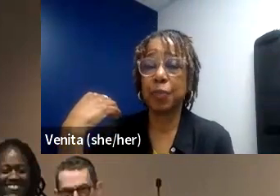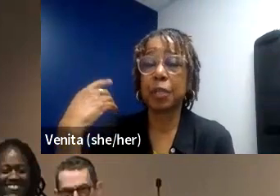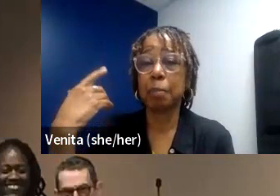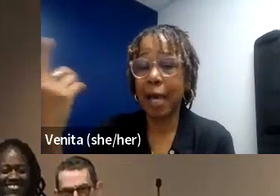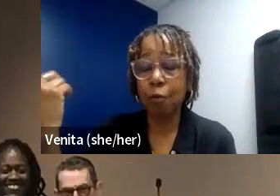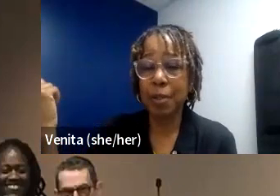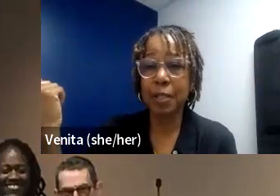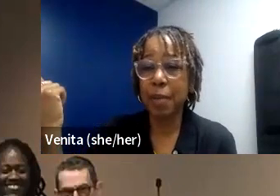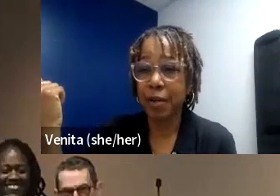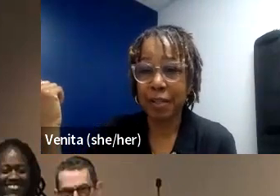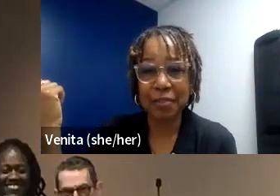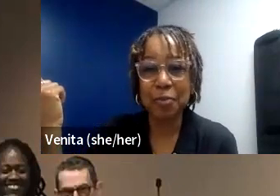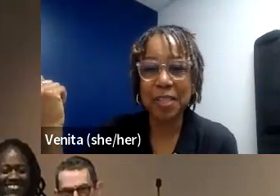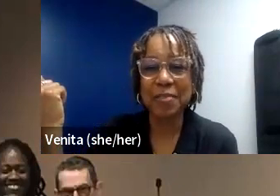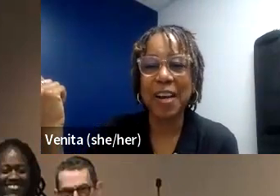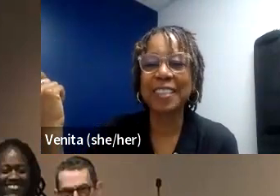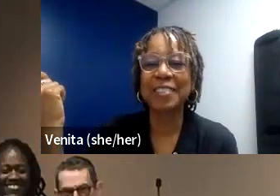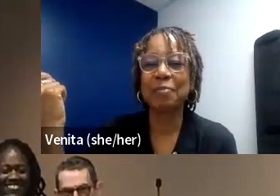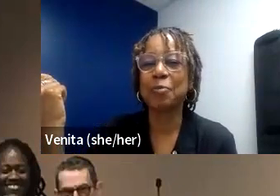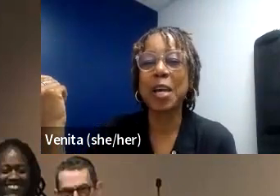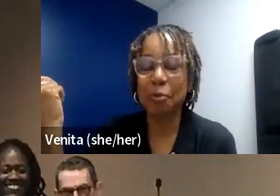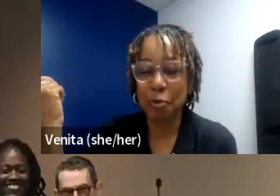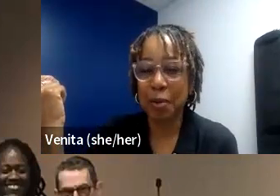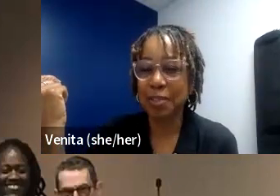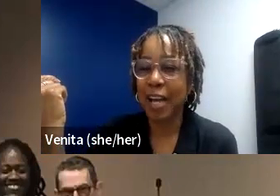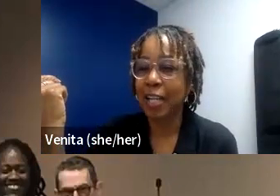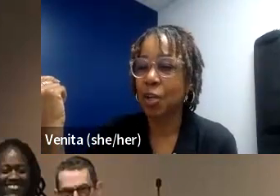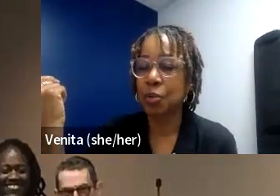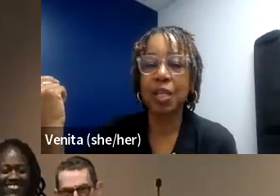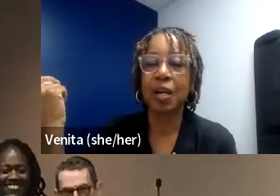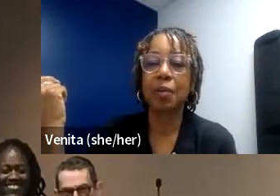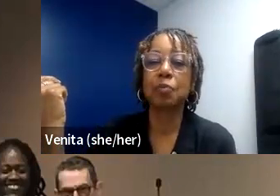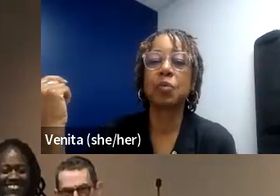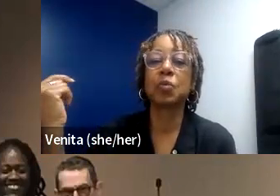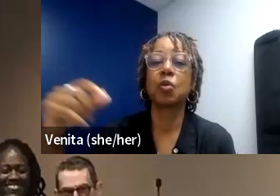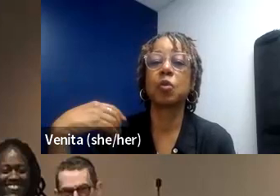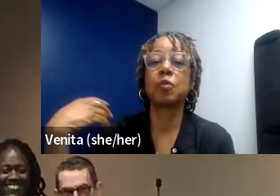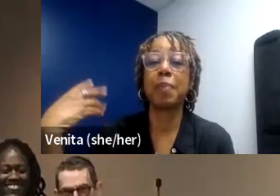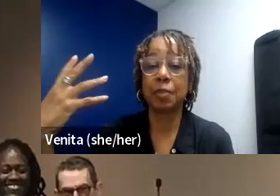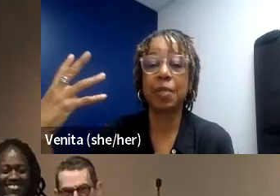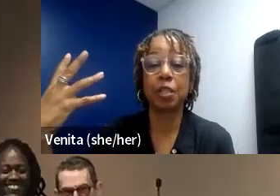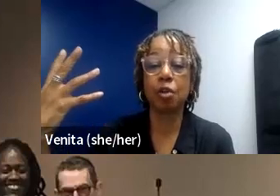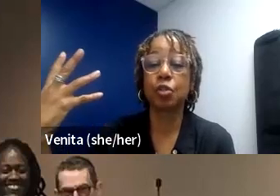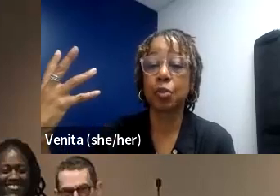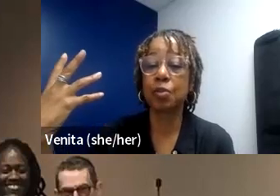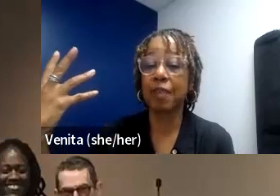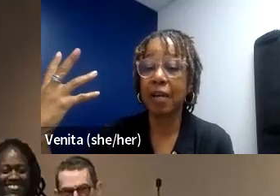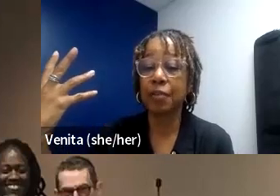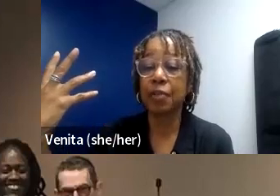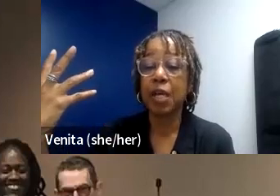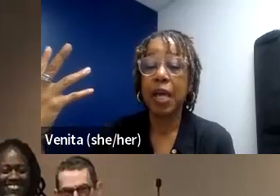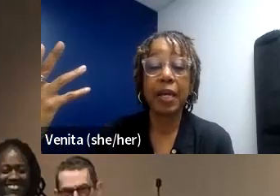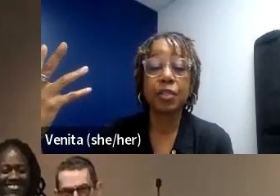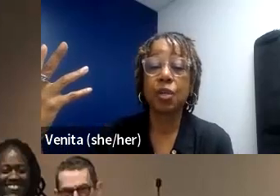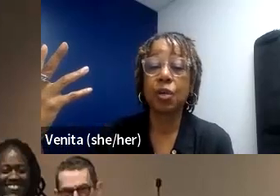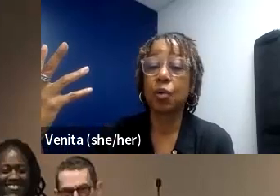of being a Black woman in America for me, right? Way before I was diagnosed. So it makes me a long-term